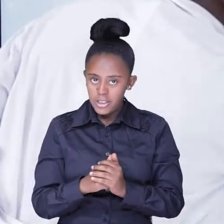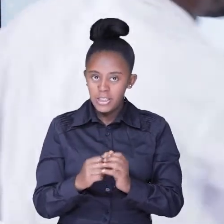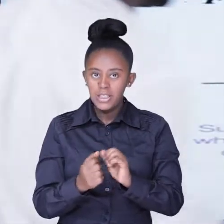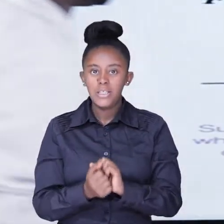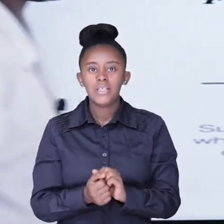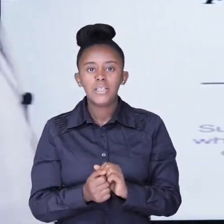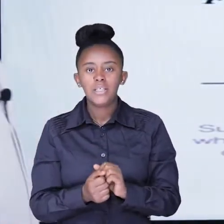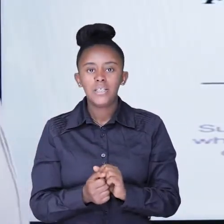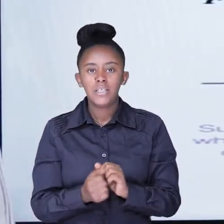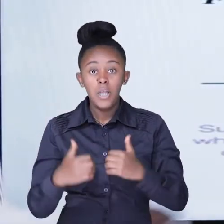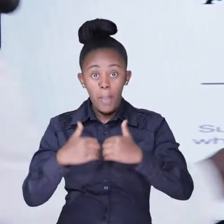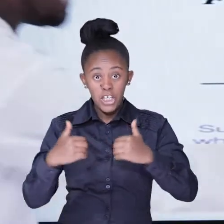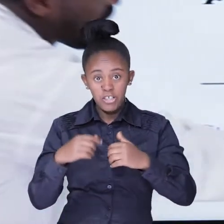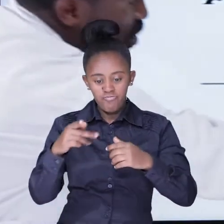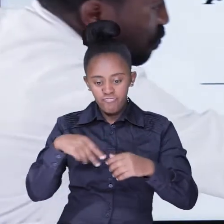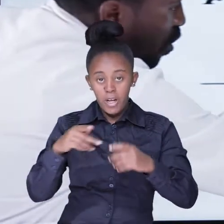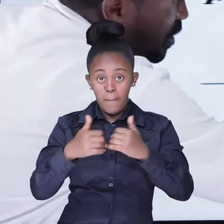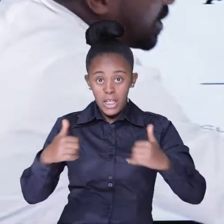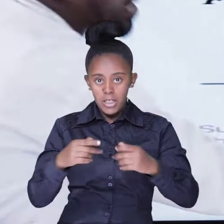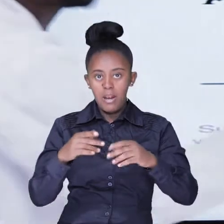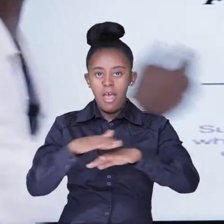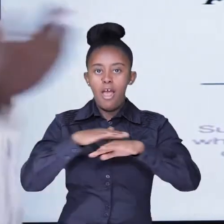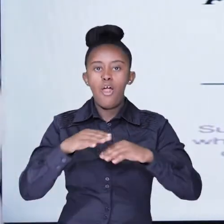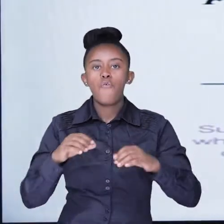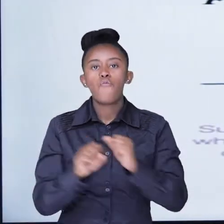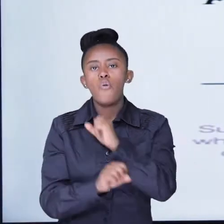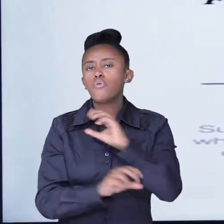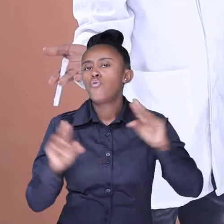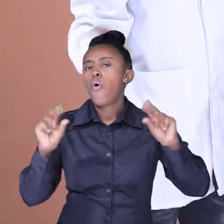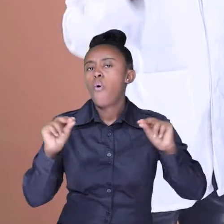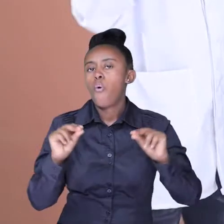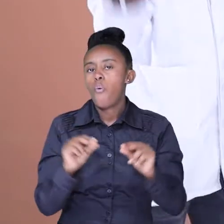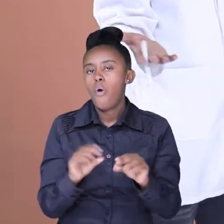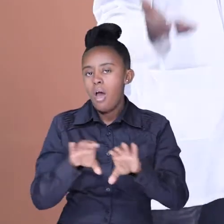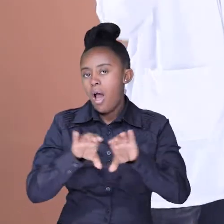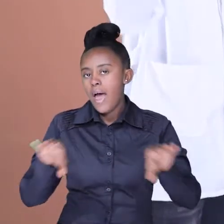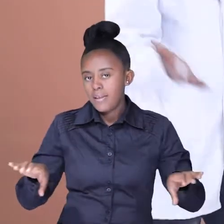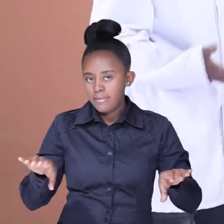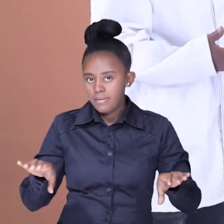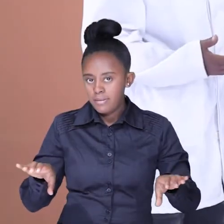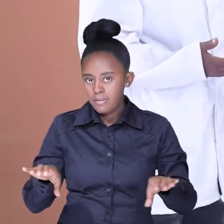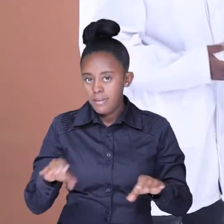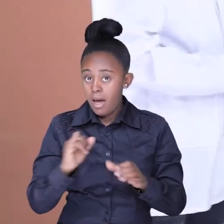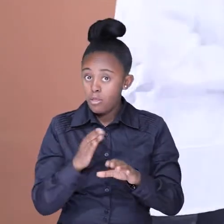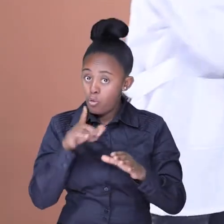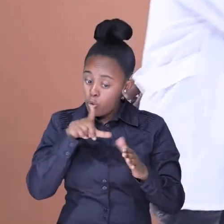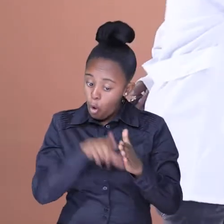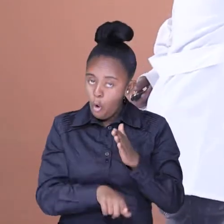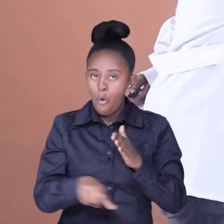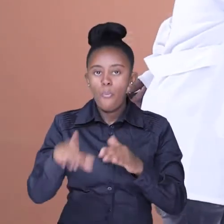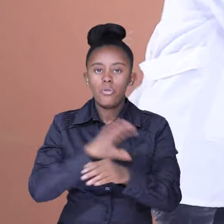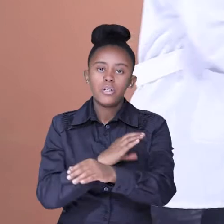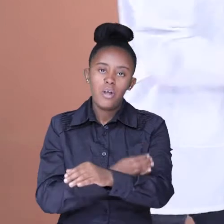is formed. When this is formed, there is no current. There is no current at low potential.